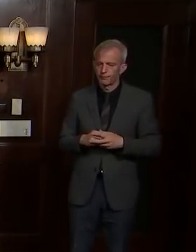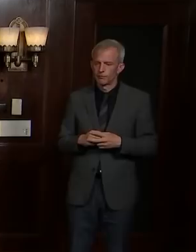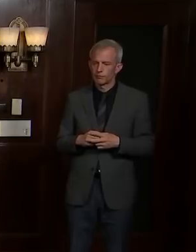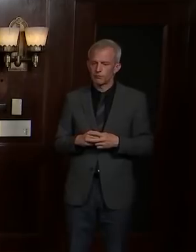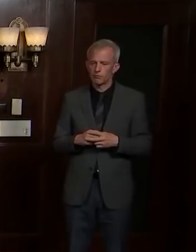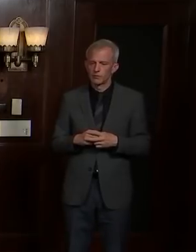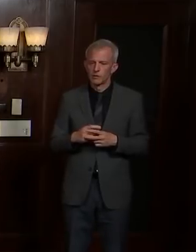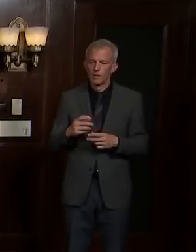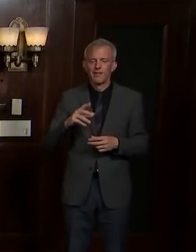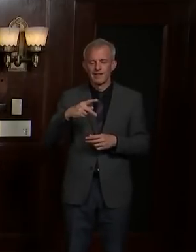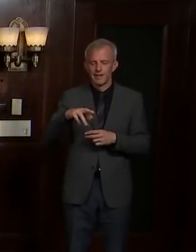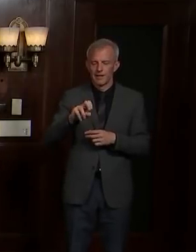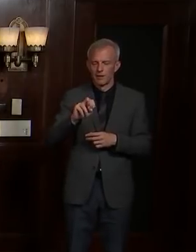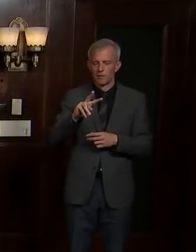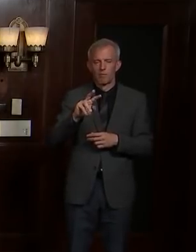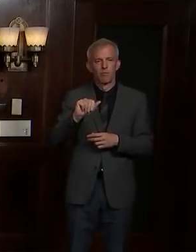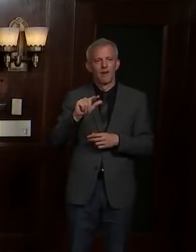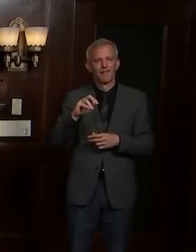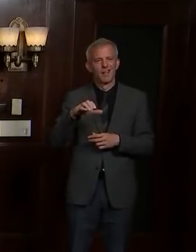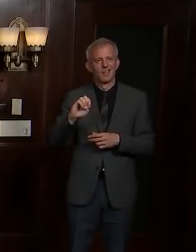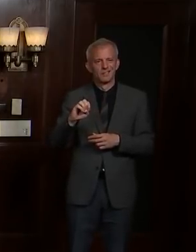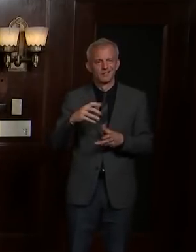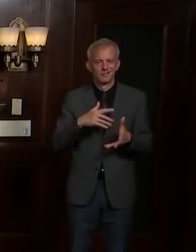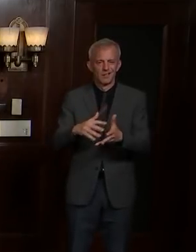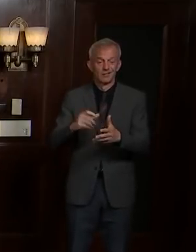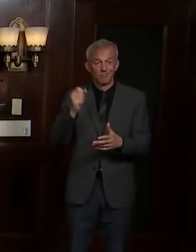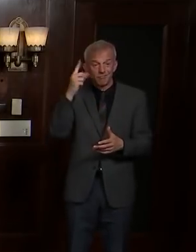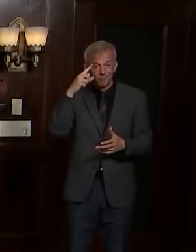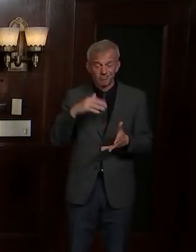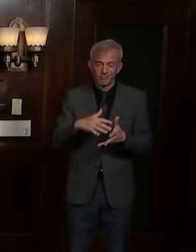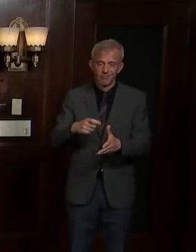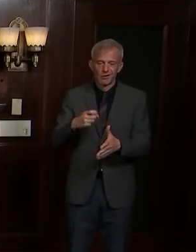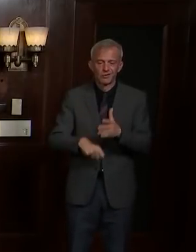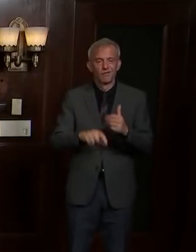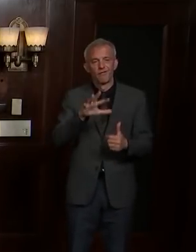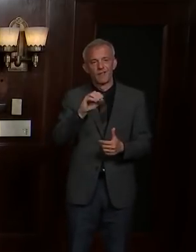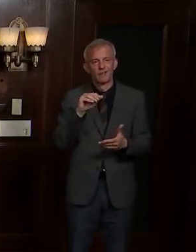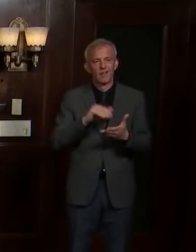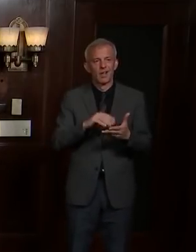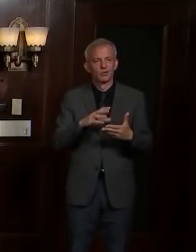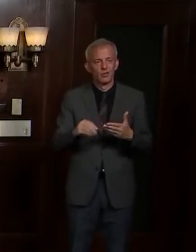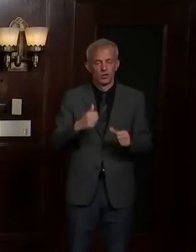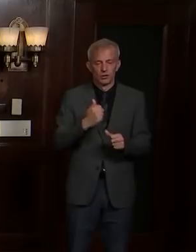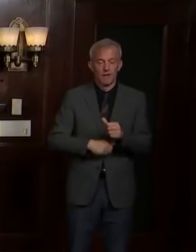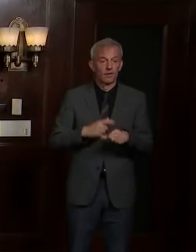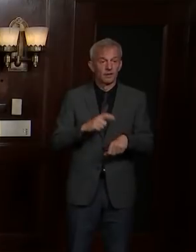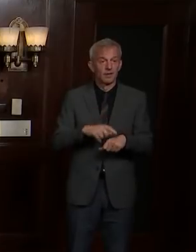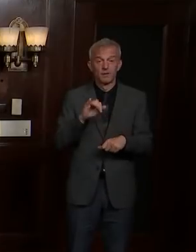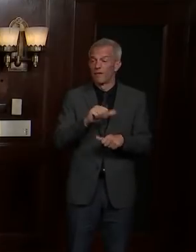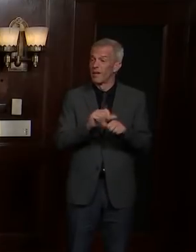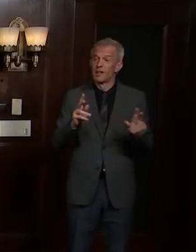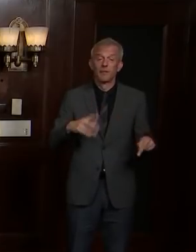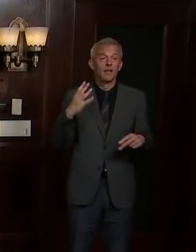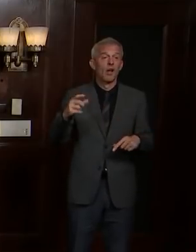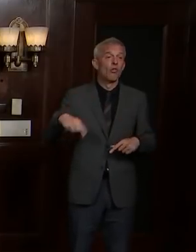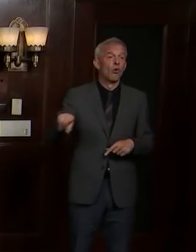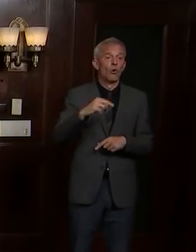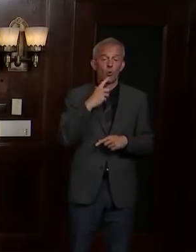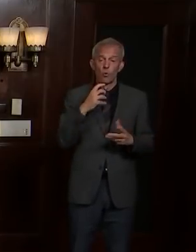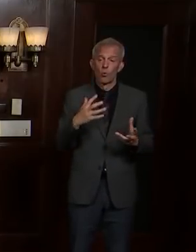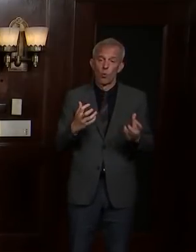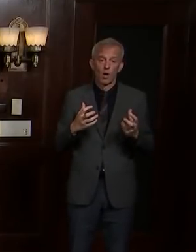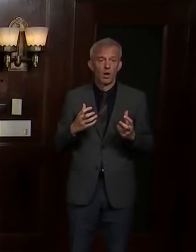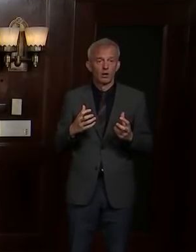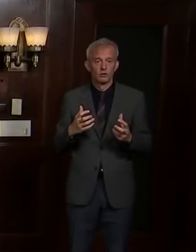The prevalence studies, they cost about $50,000 to do each time. If there's anybody out there who would like to pay